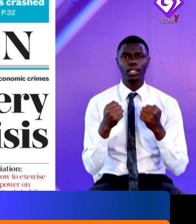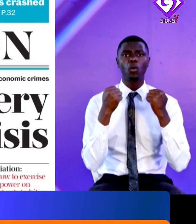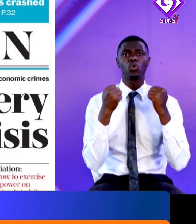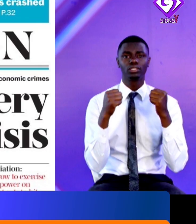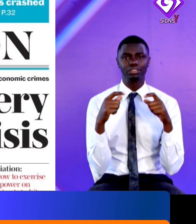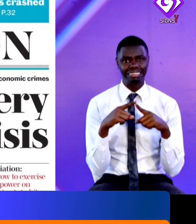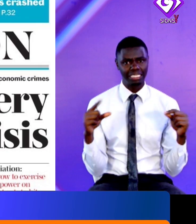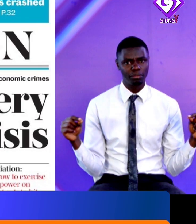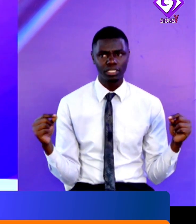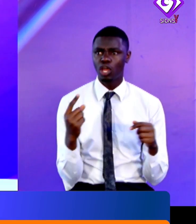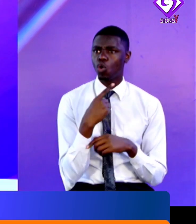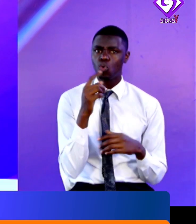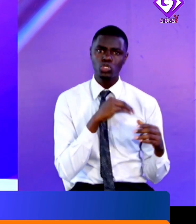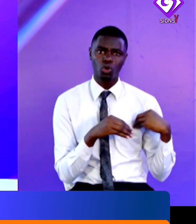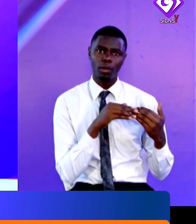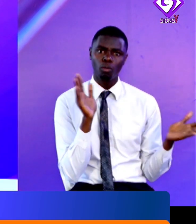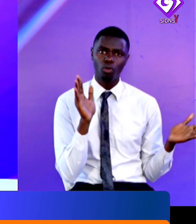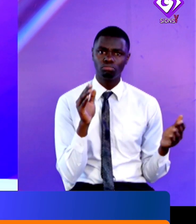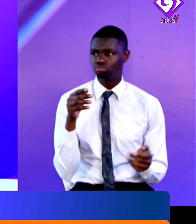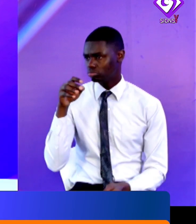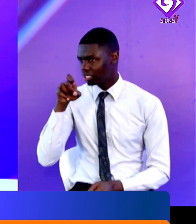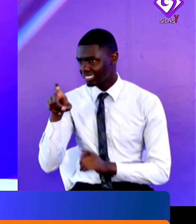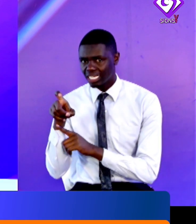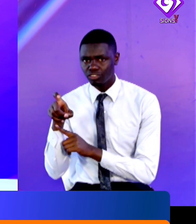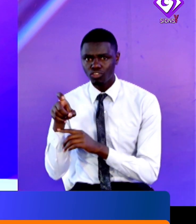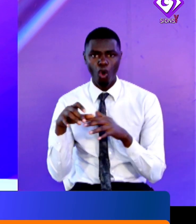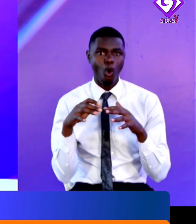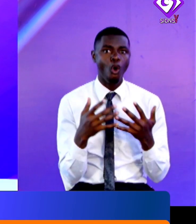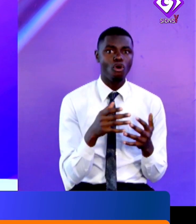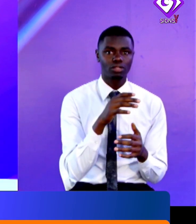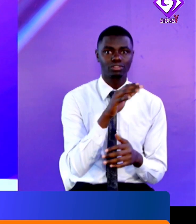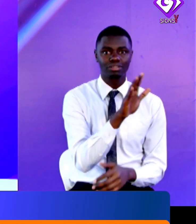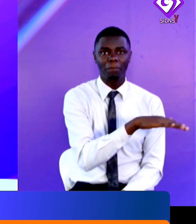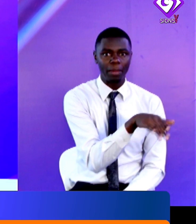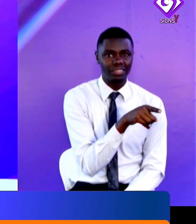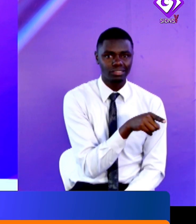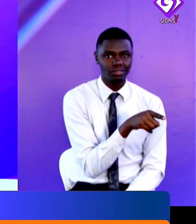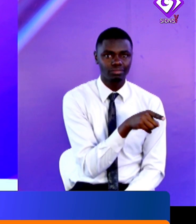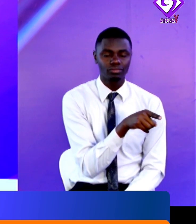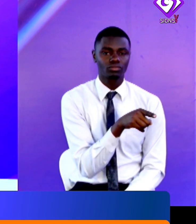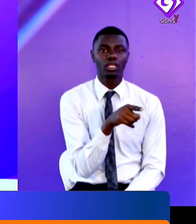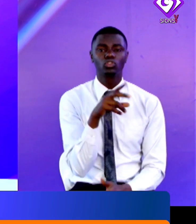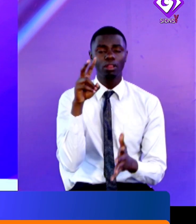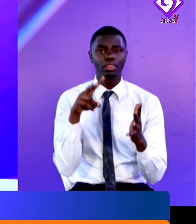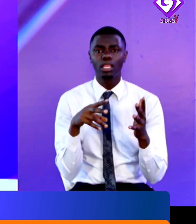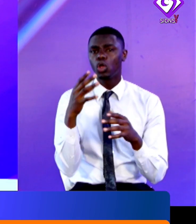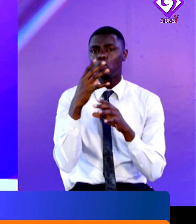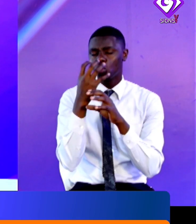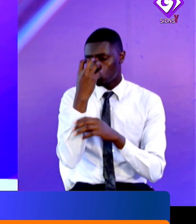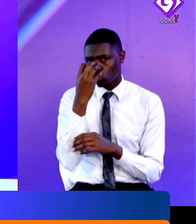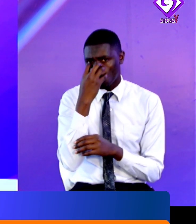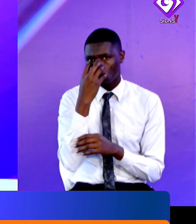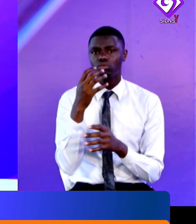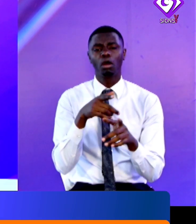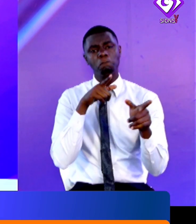on who is more corrupt. Is it the executive or is it the legislature? And it goes on to read that Ruto's tirade